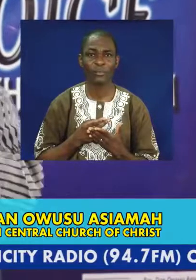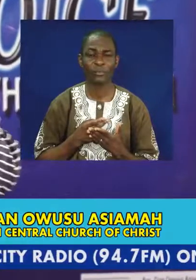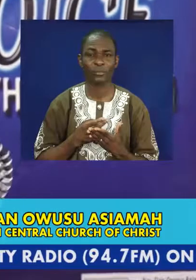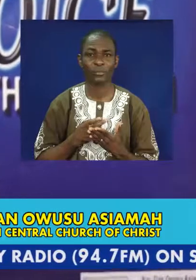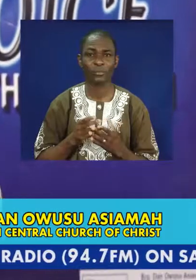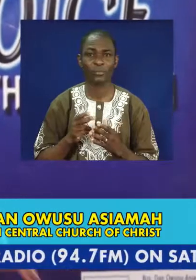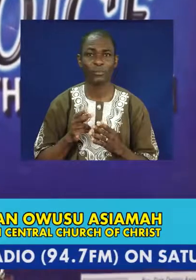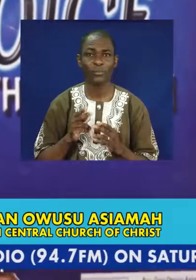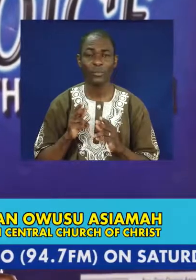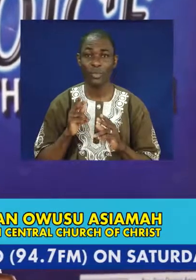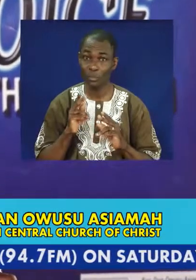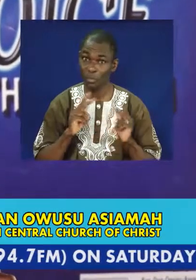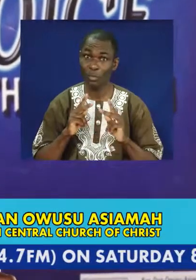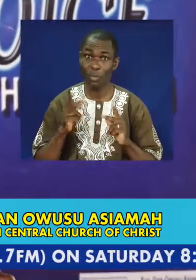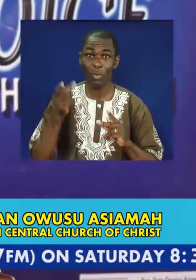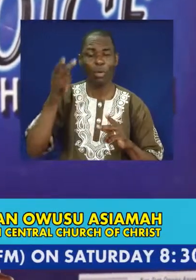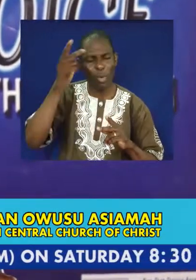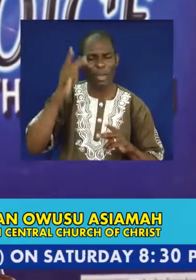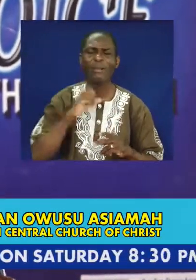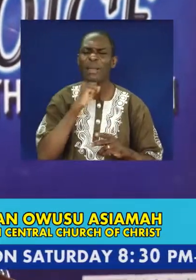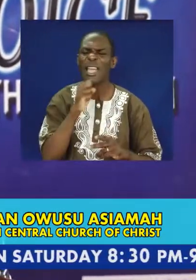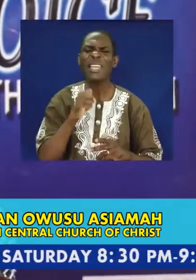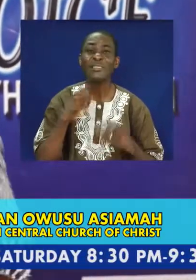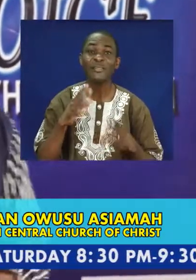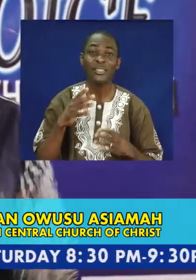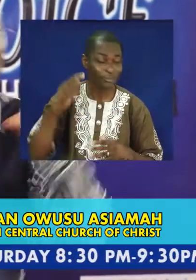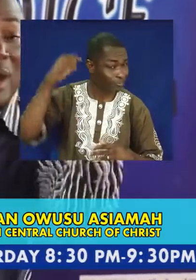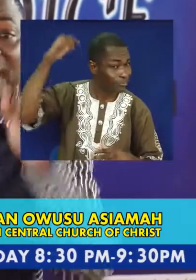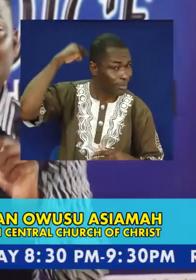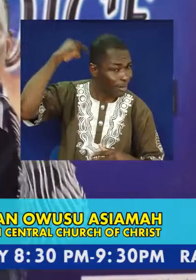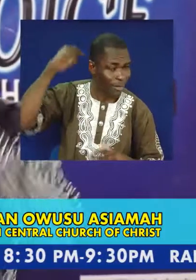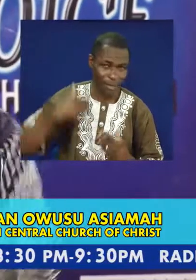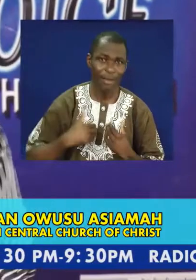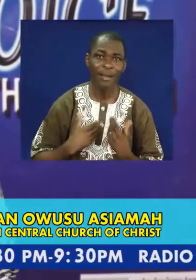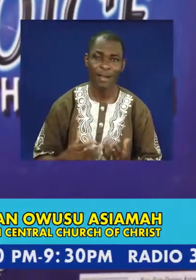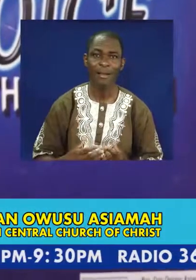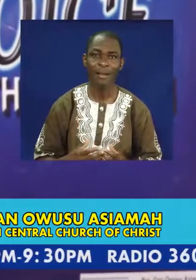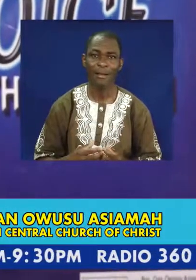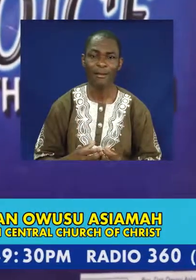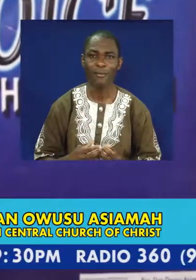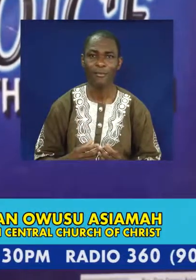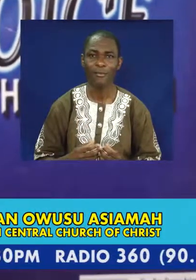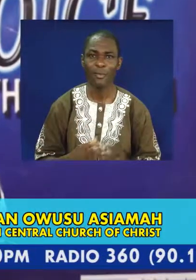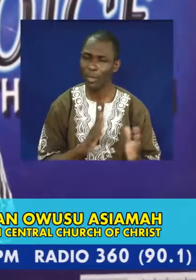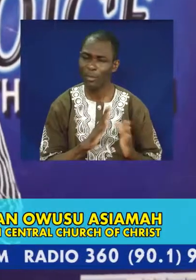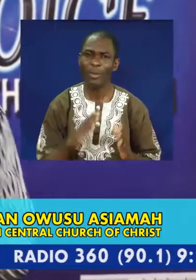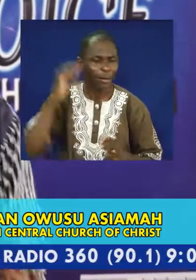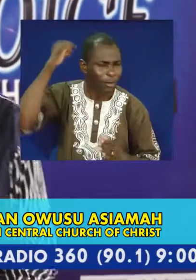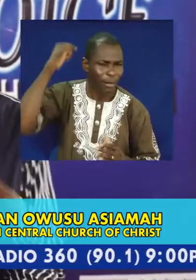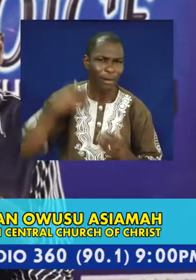and Disney MPP, you know, Omnia happy. Sansa, what can I say? What can I say? What can I say? Too